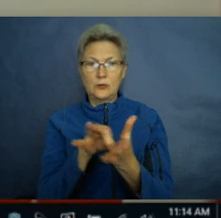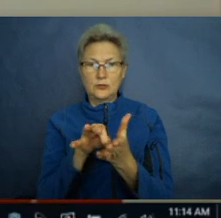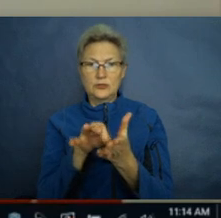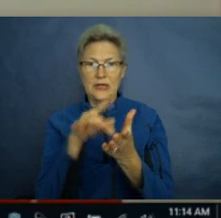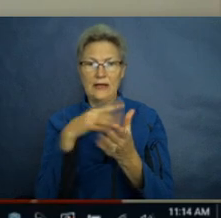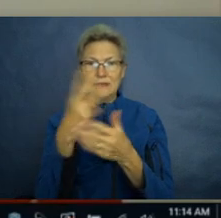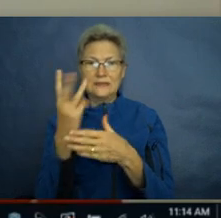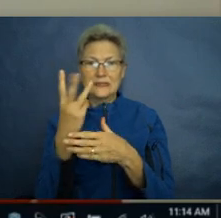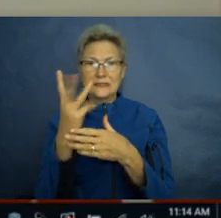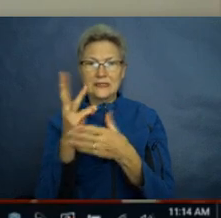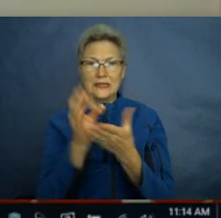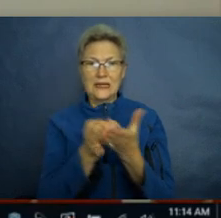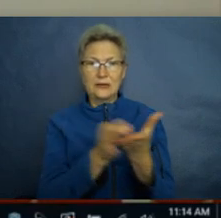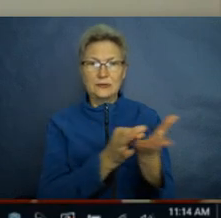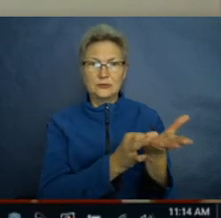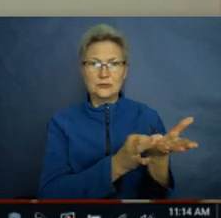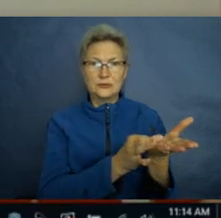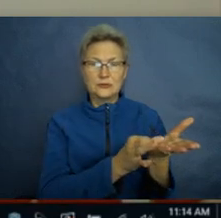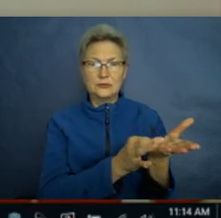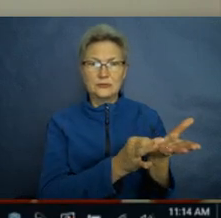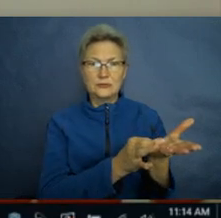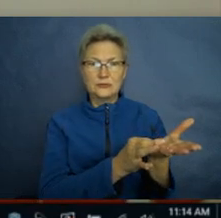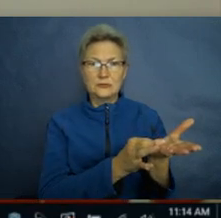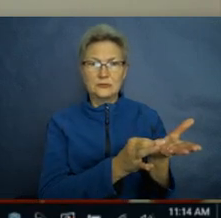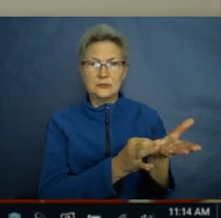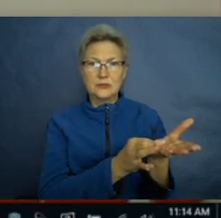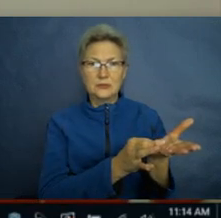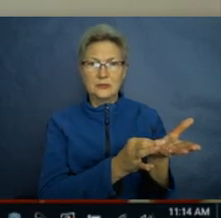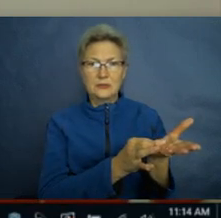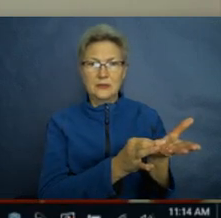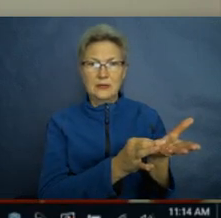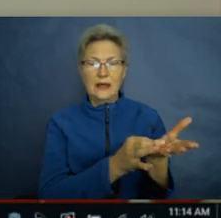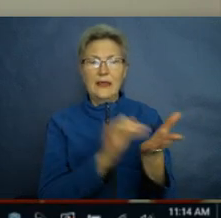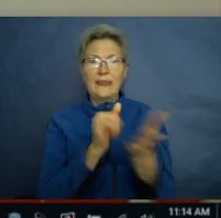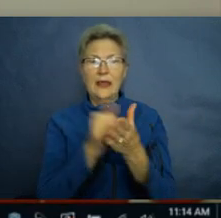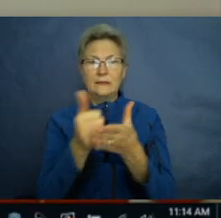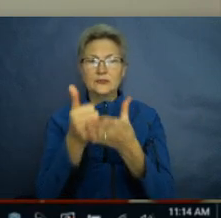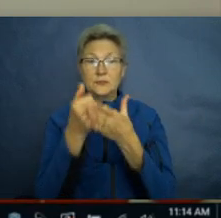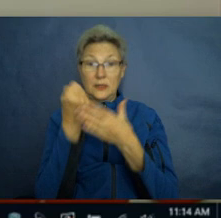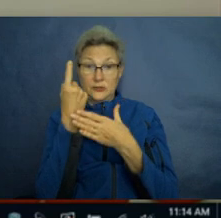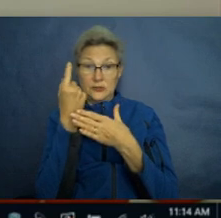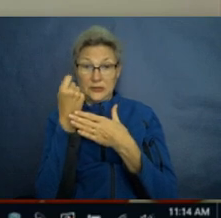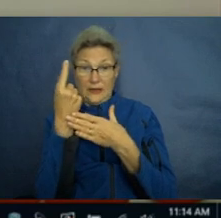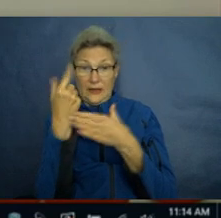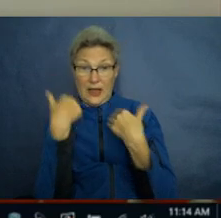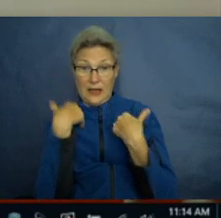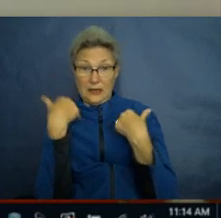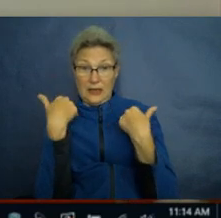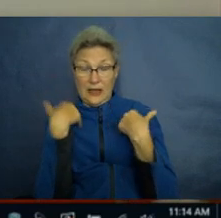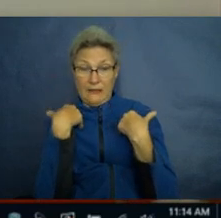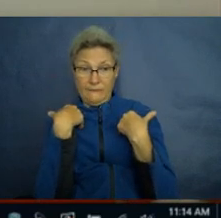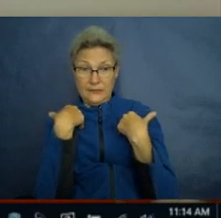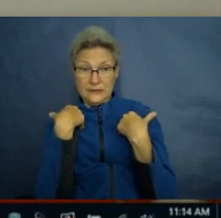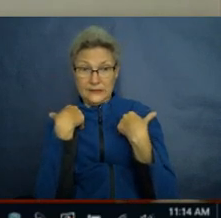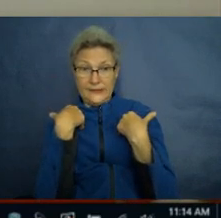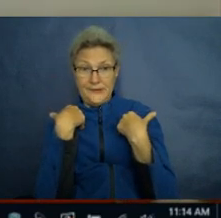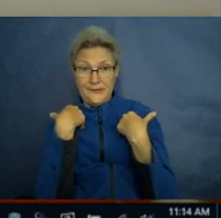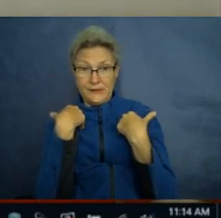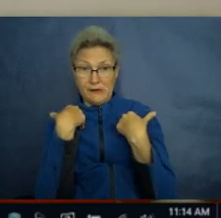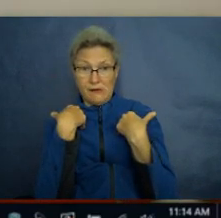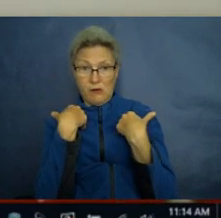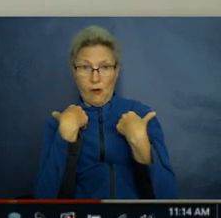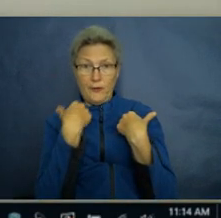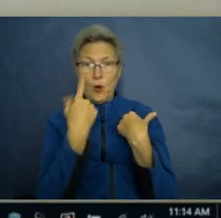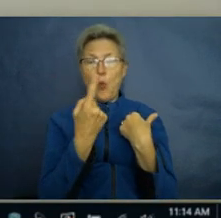got 16 counters here, and that helps me understand that I could have